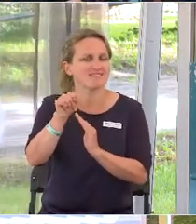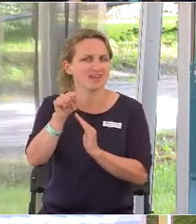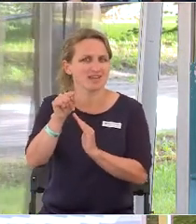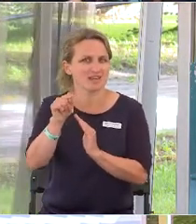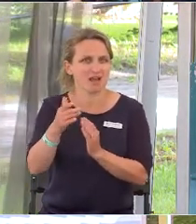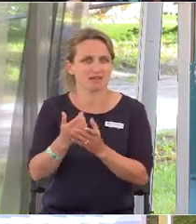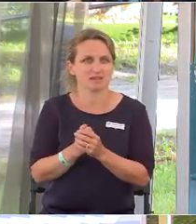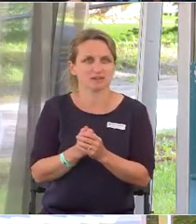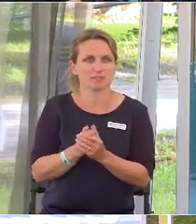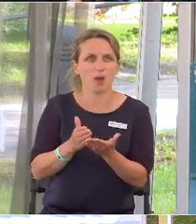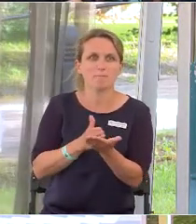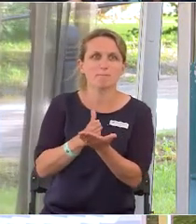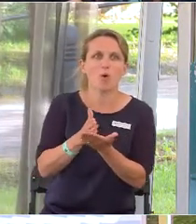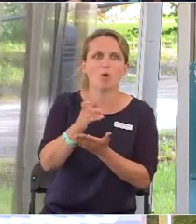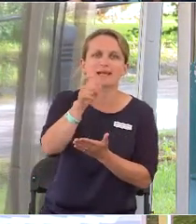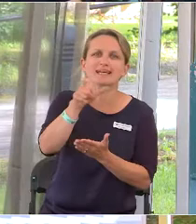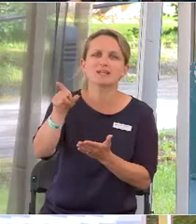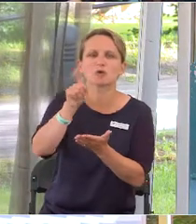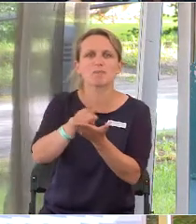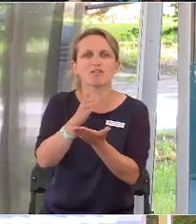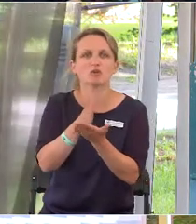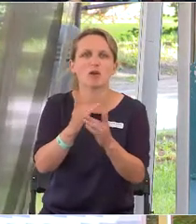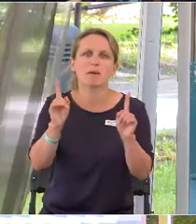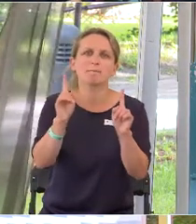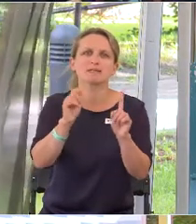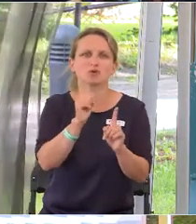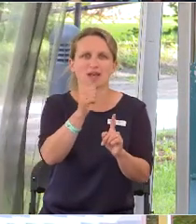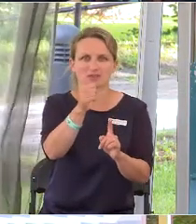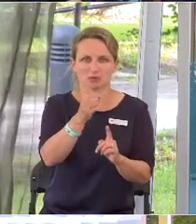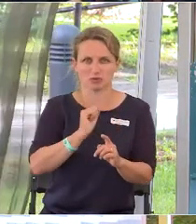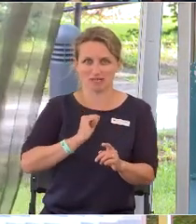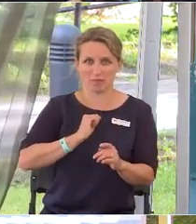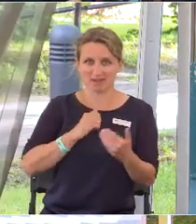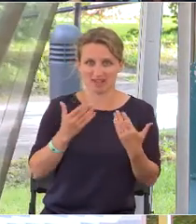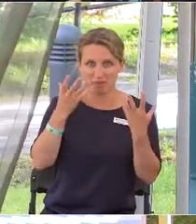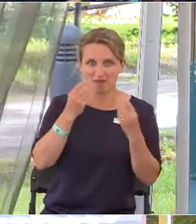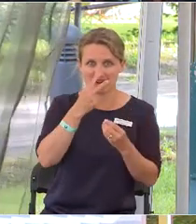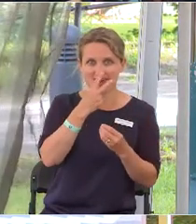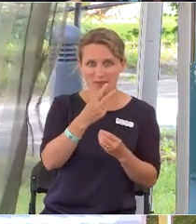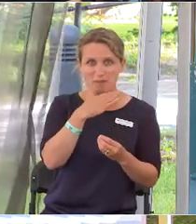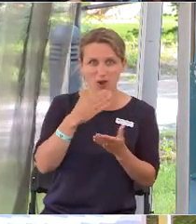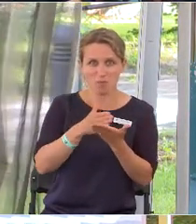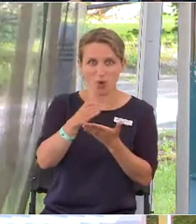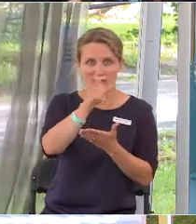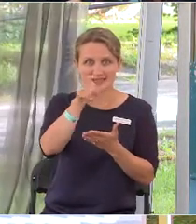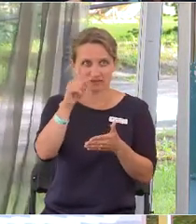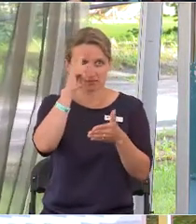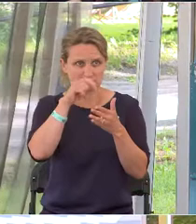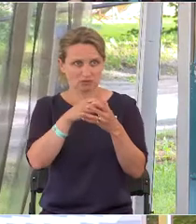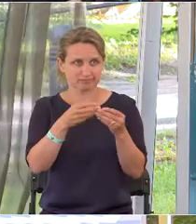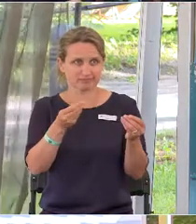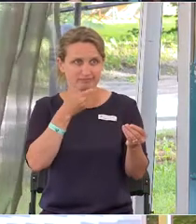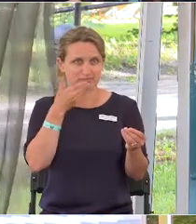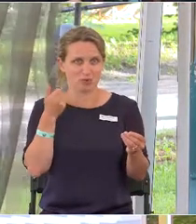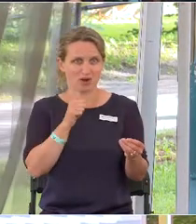role model politicians should be, and nowadays we see too many politicians who are not role models of doing the trust. And unfortunately,